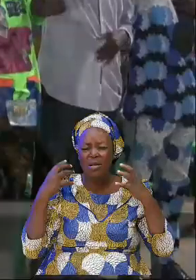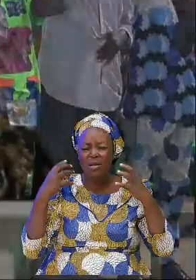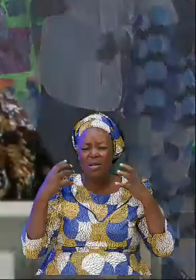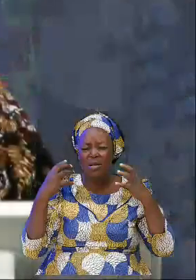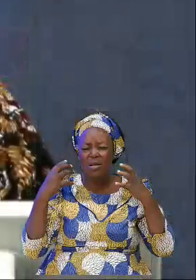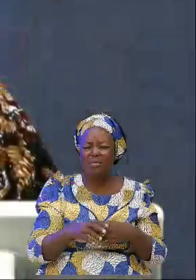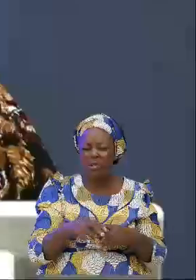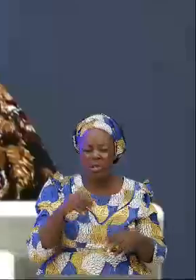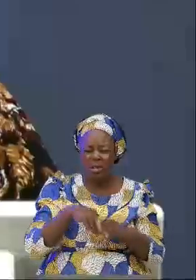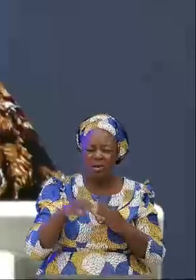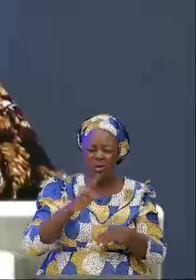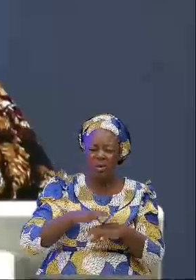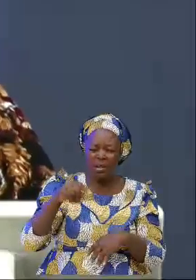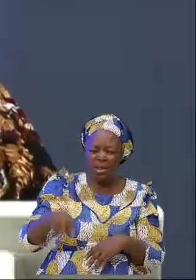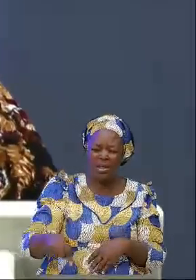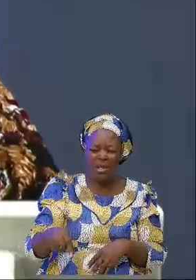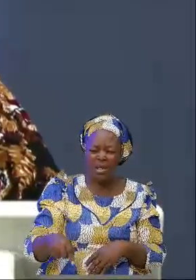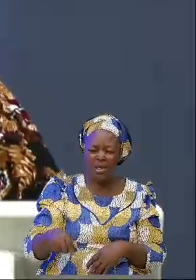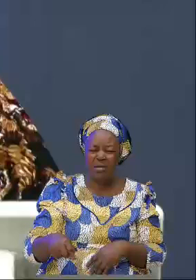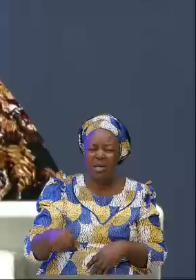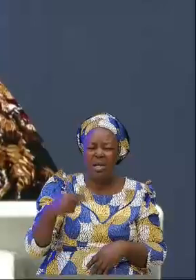Swelling, goiter,